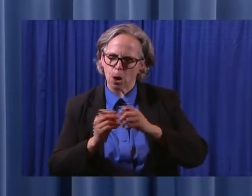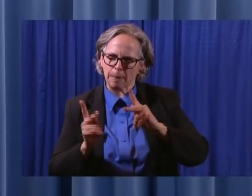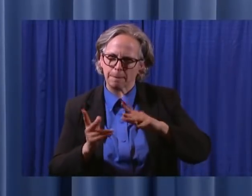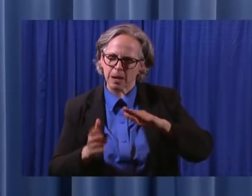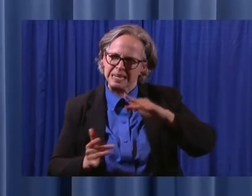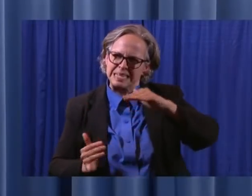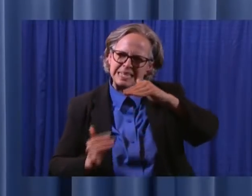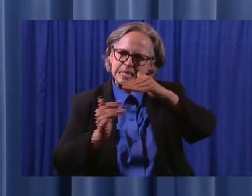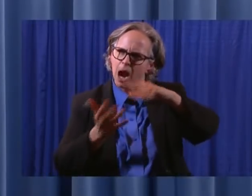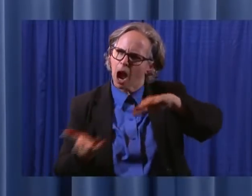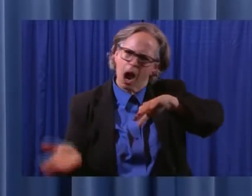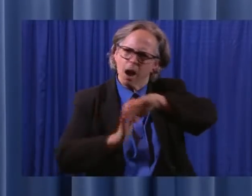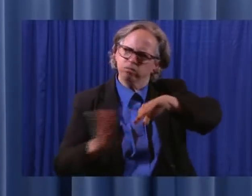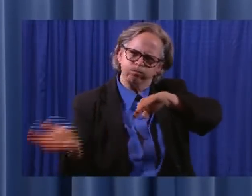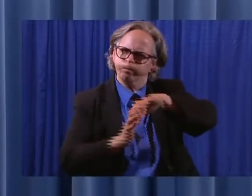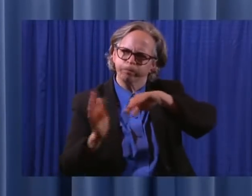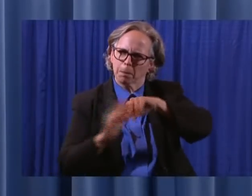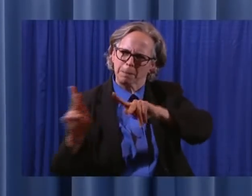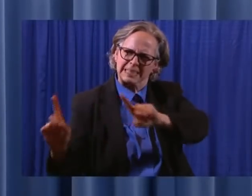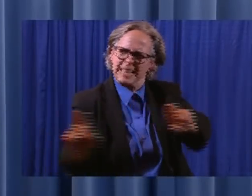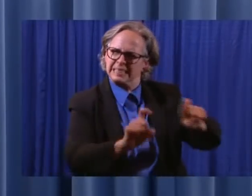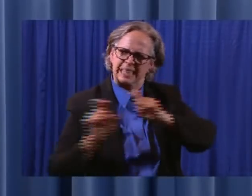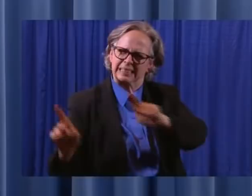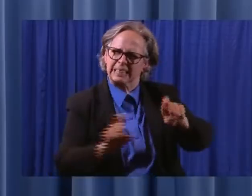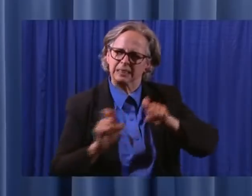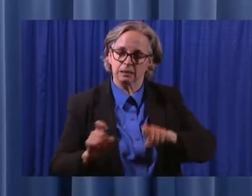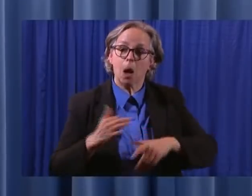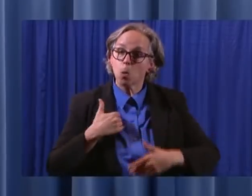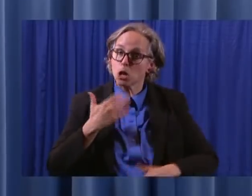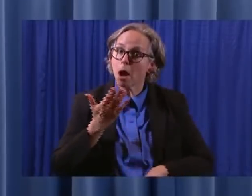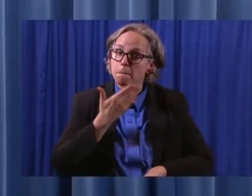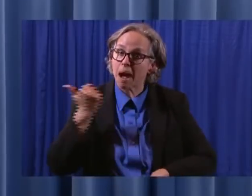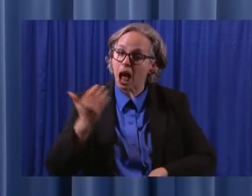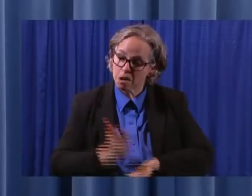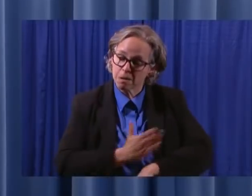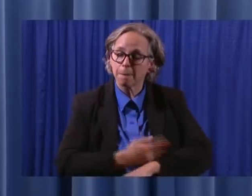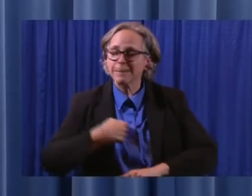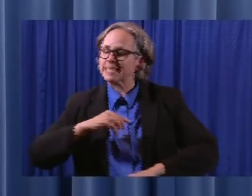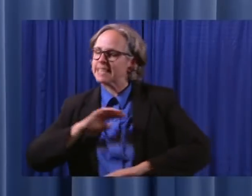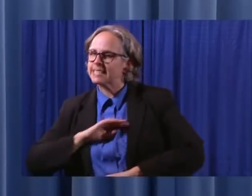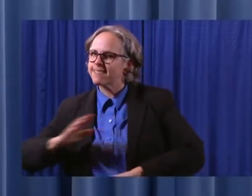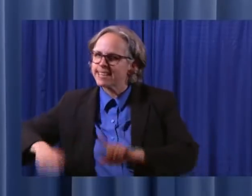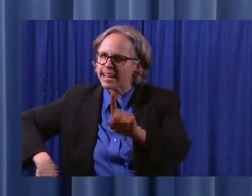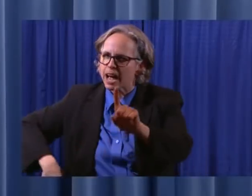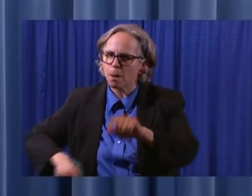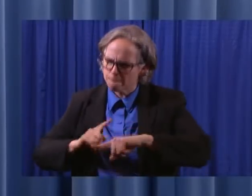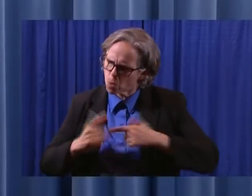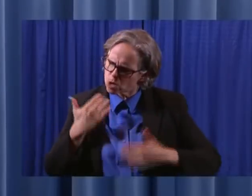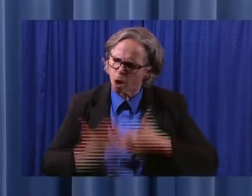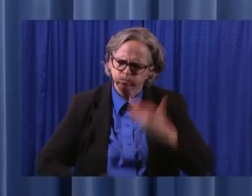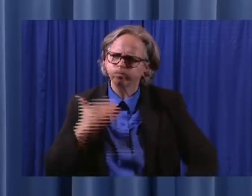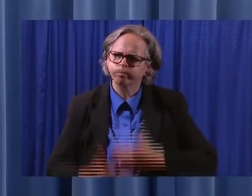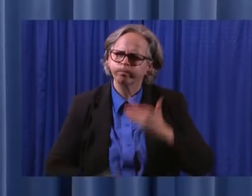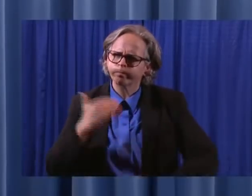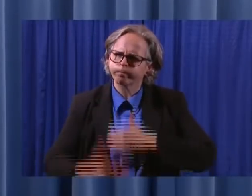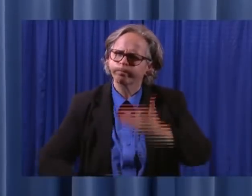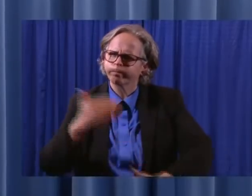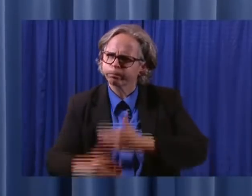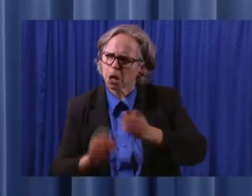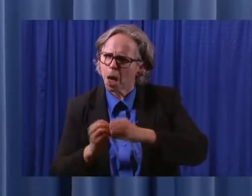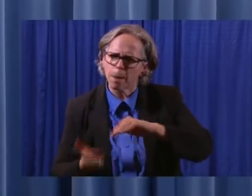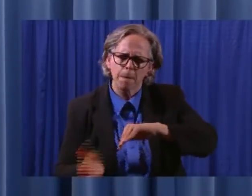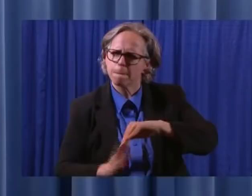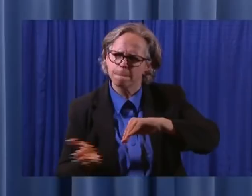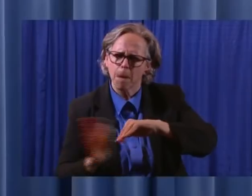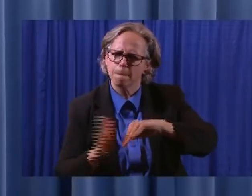good. They're not as good as they should be. They're not where we want to be. And aspirationally, we're going to get a lot higher, I hope. And we're going to do everything within our